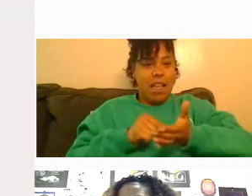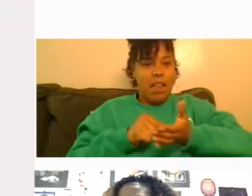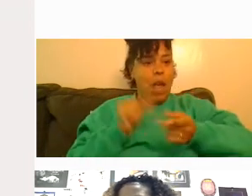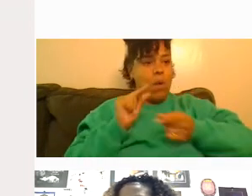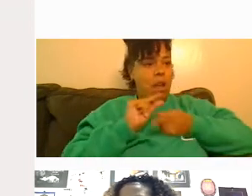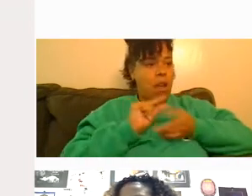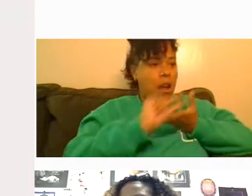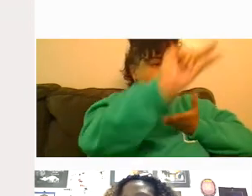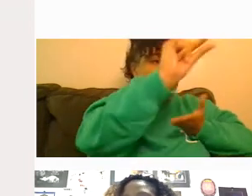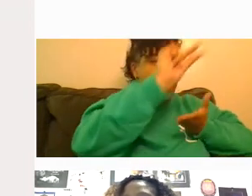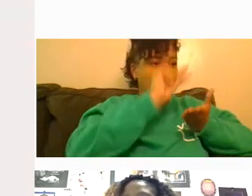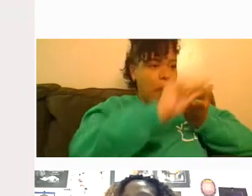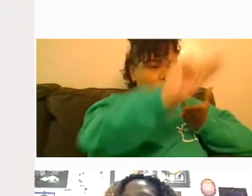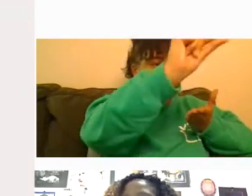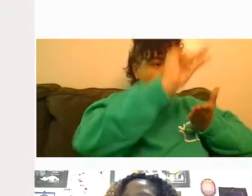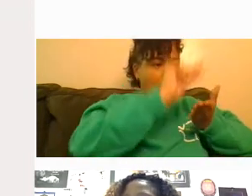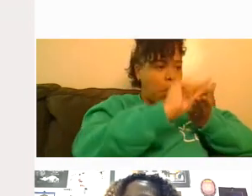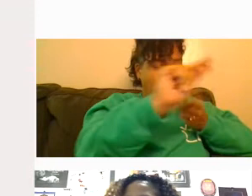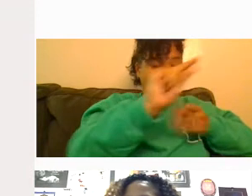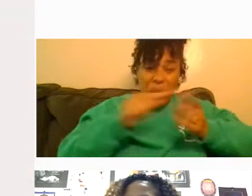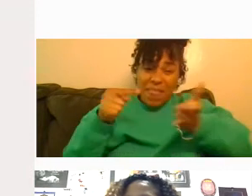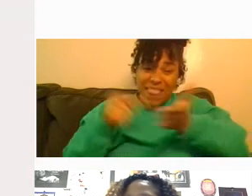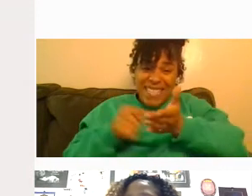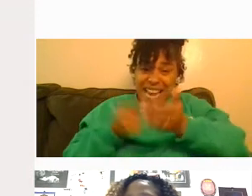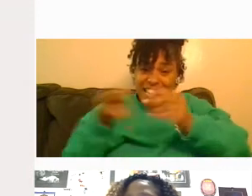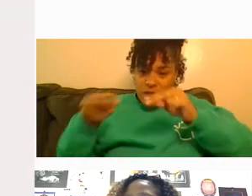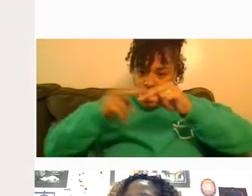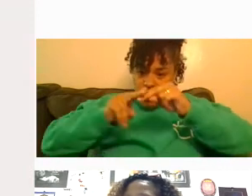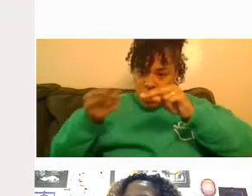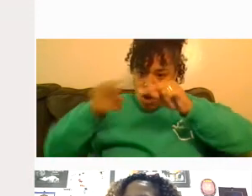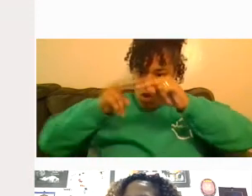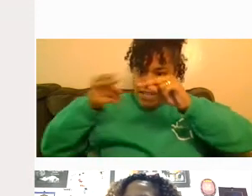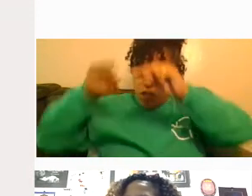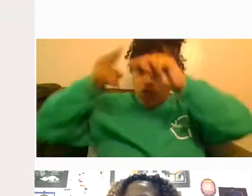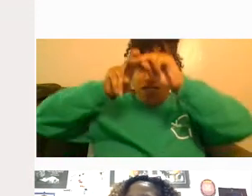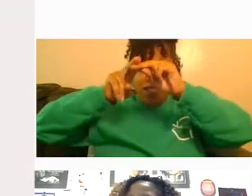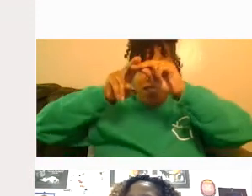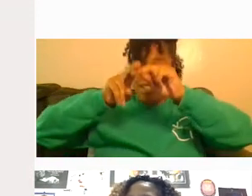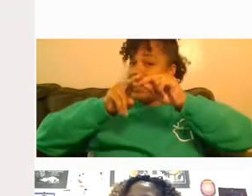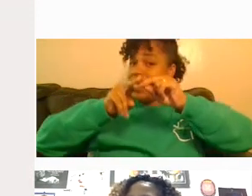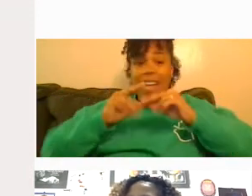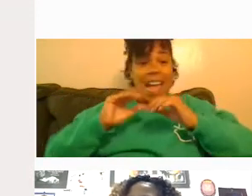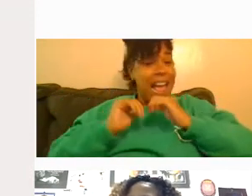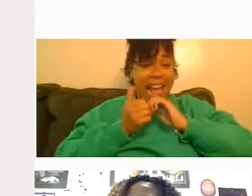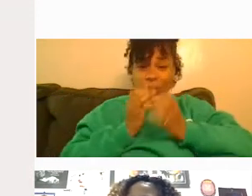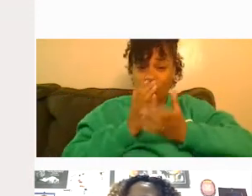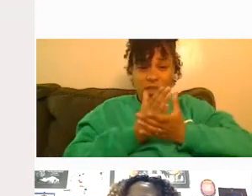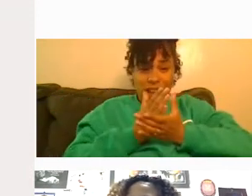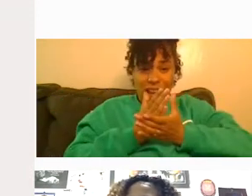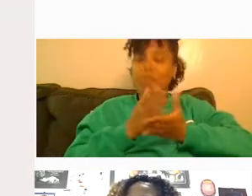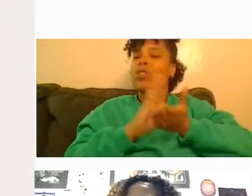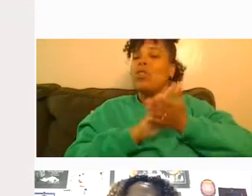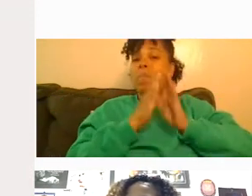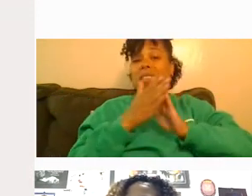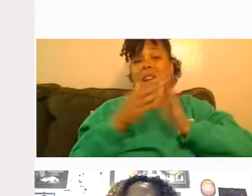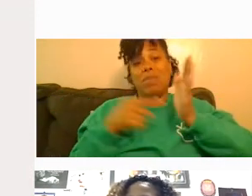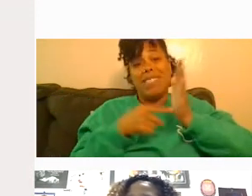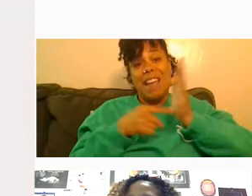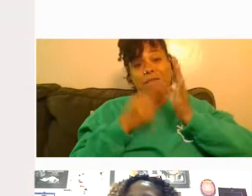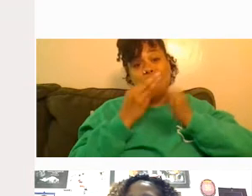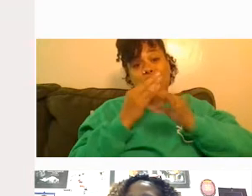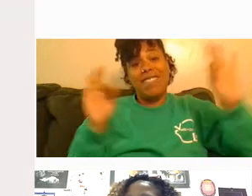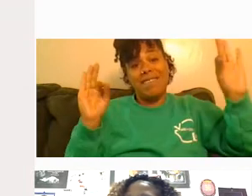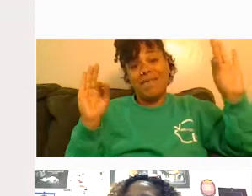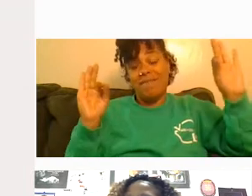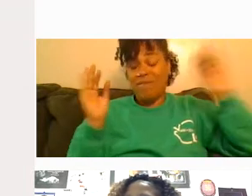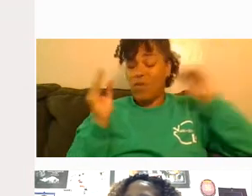debt. But if we want to stop that, we need to become debt free. In our plans, we show you how to become debt free. We need